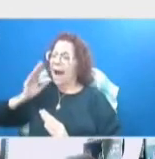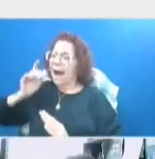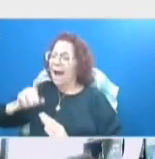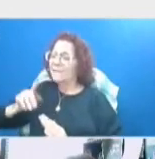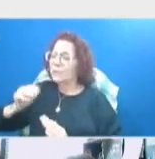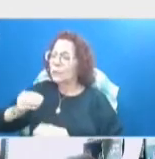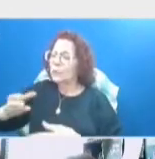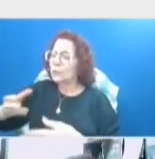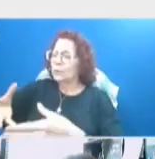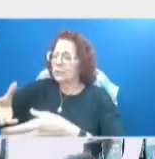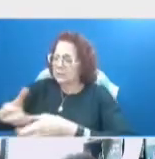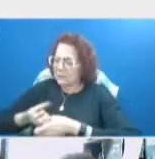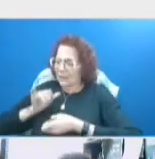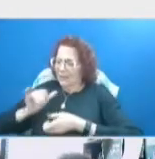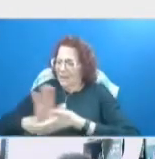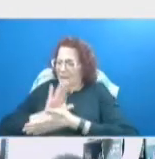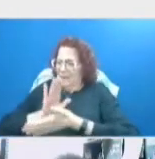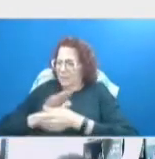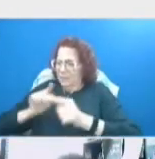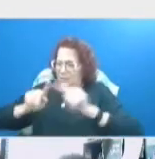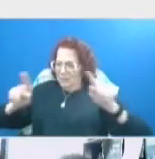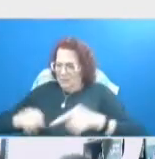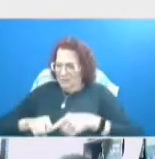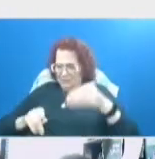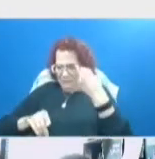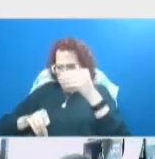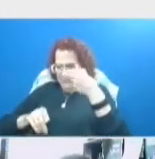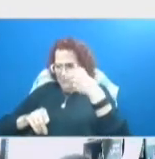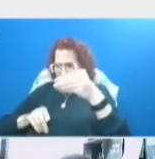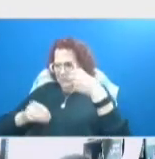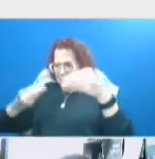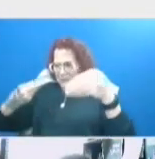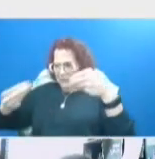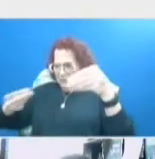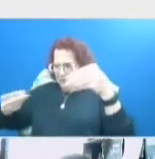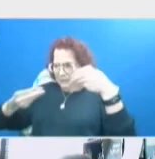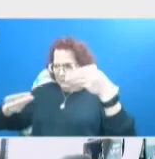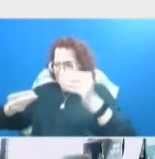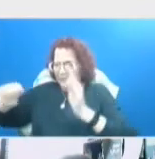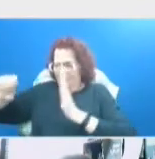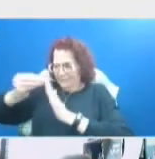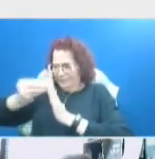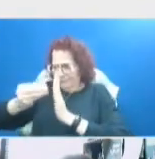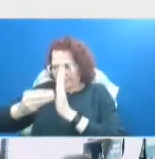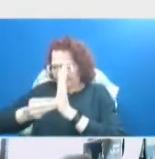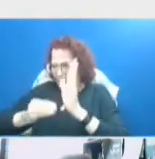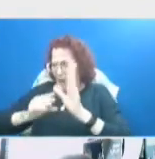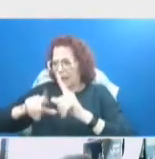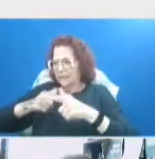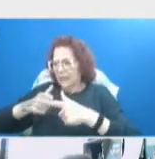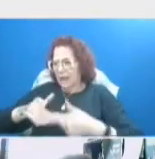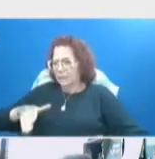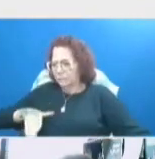application. The voter would have to complete it, and they would have to come back to the board, and then a ballot could be